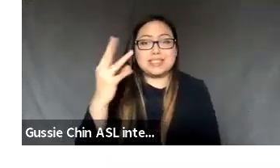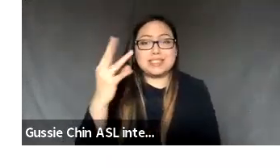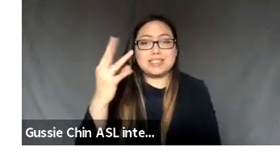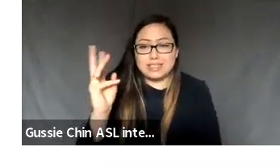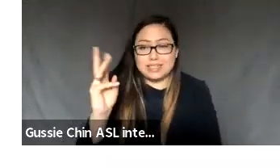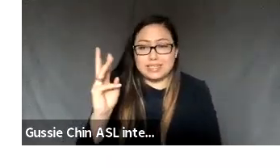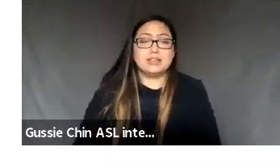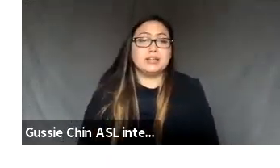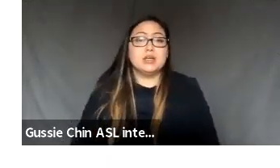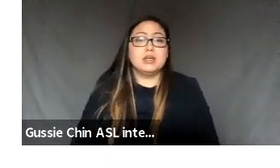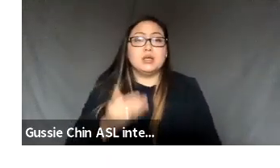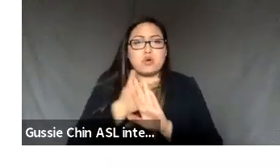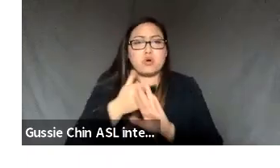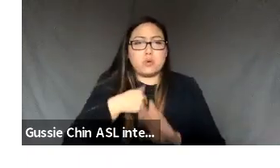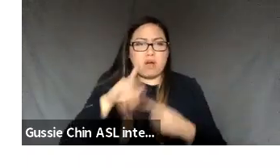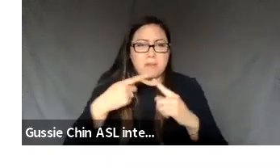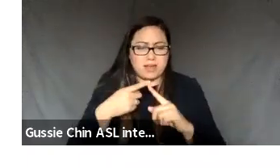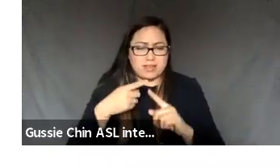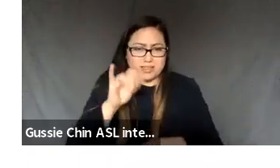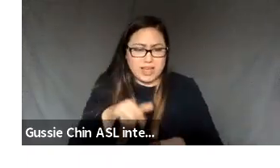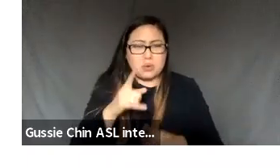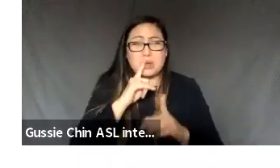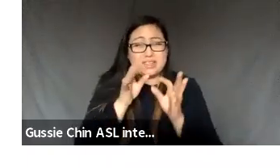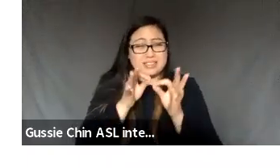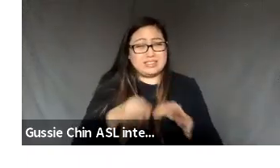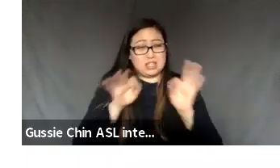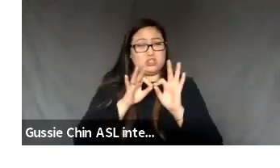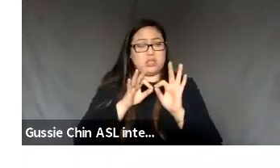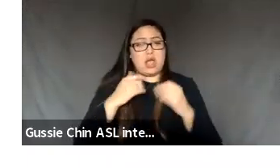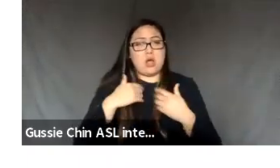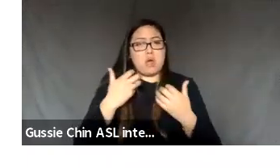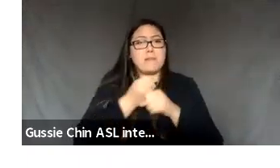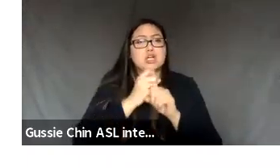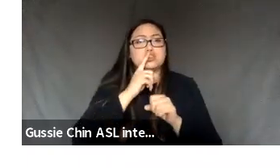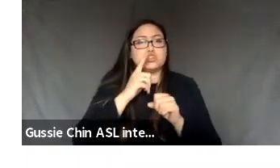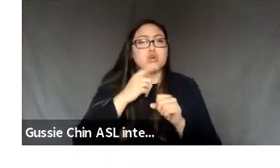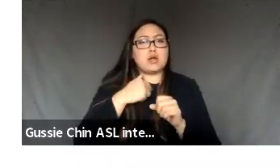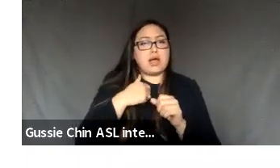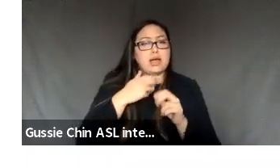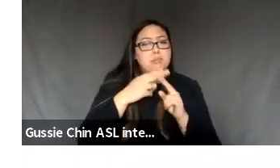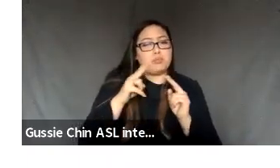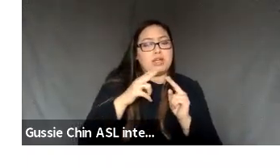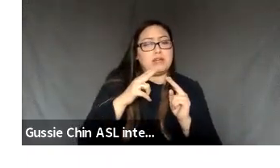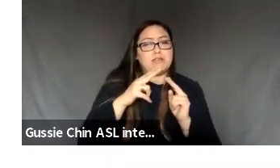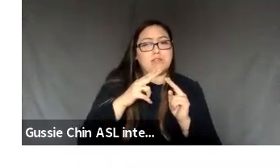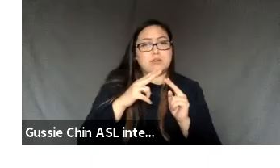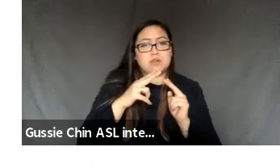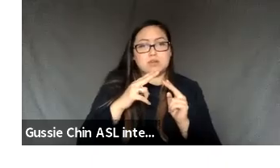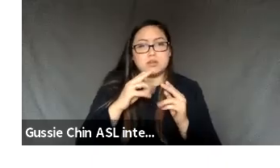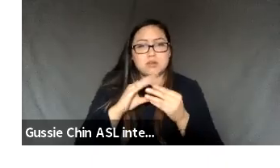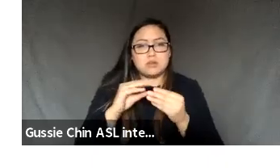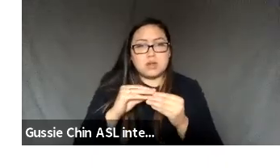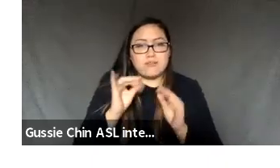Before we do that, essentially, I want to give kind of a brief overview of the requirements, which you'll find. There